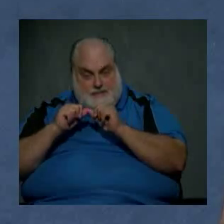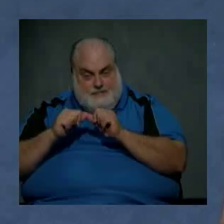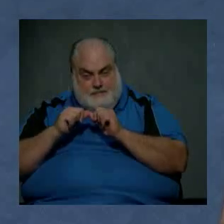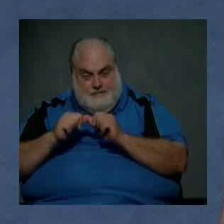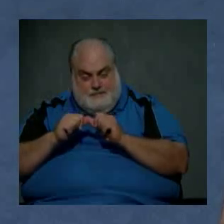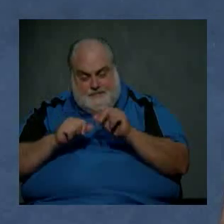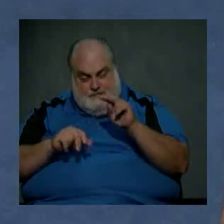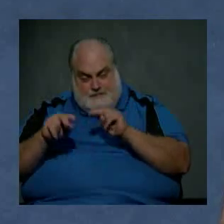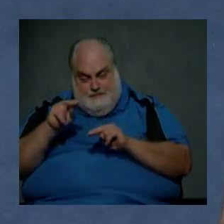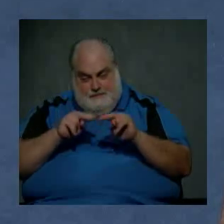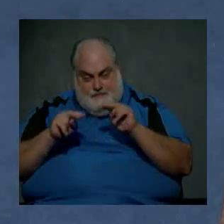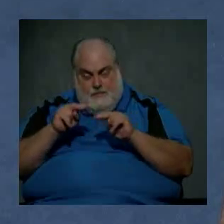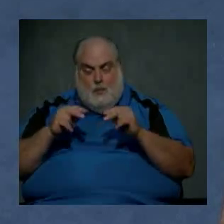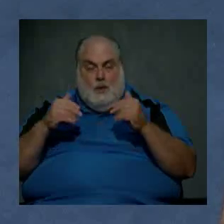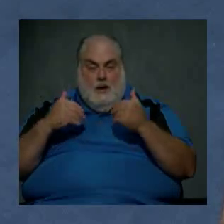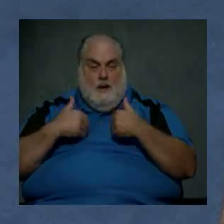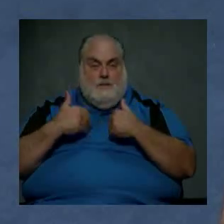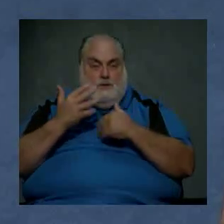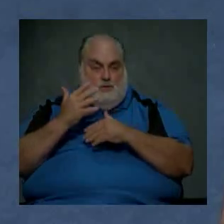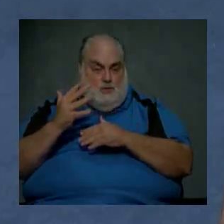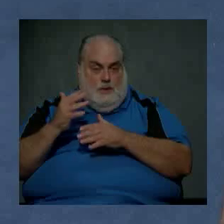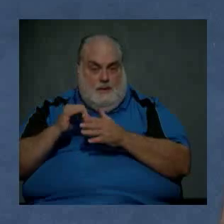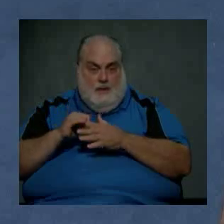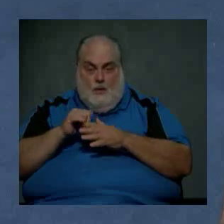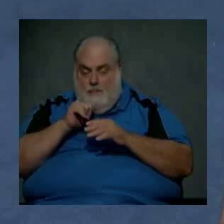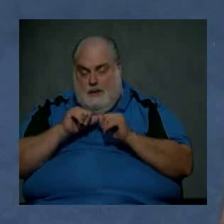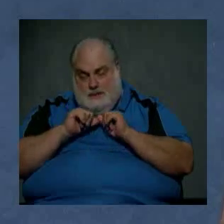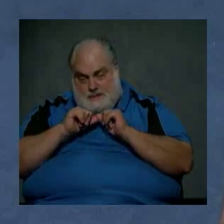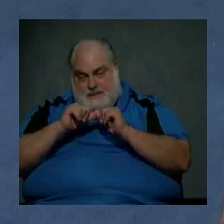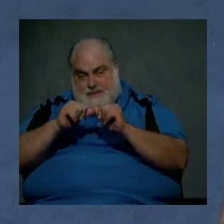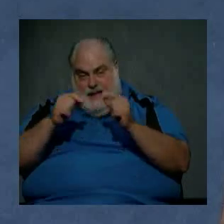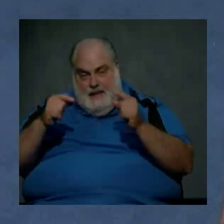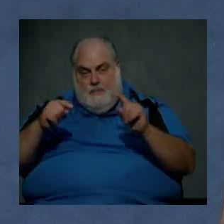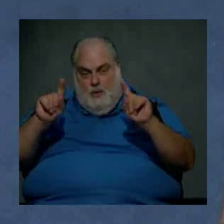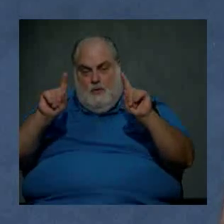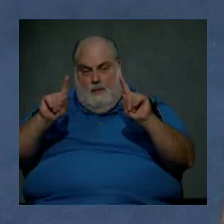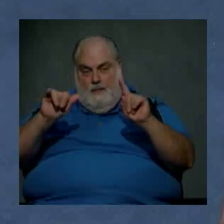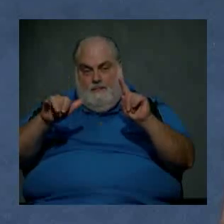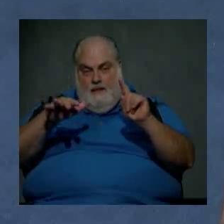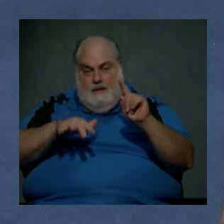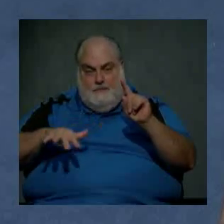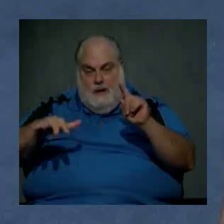aesthetically, and we will have a tree that's going to be sustainable in that urban environment.